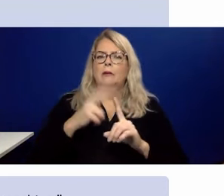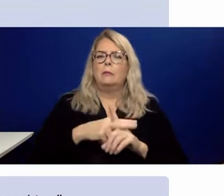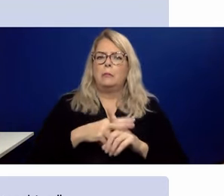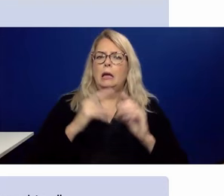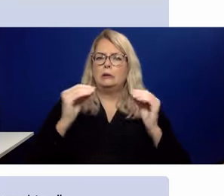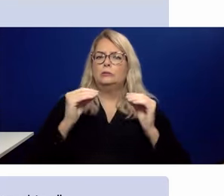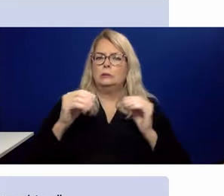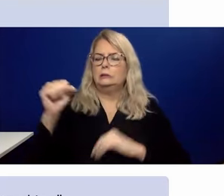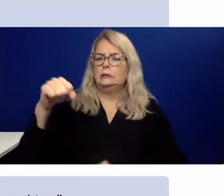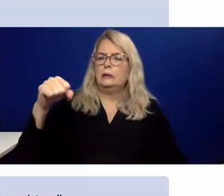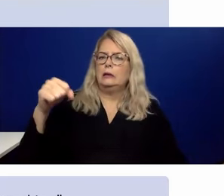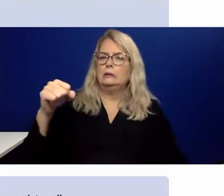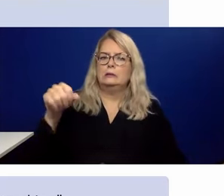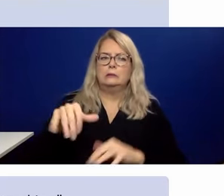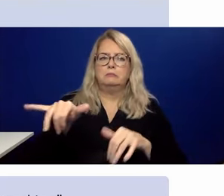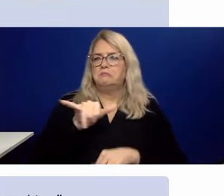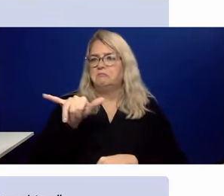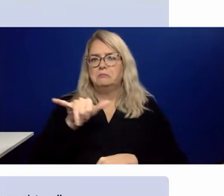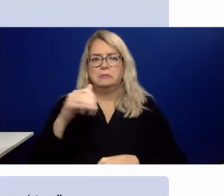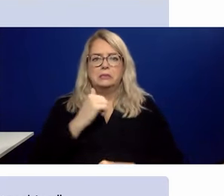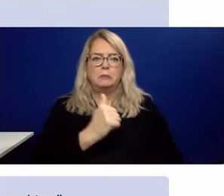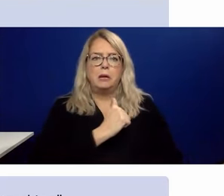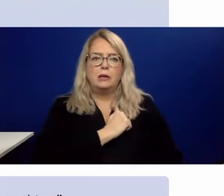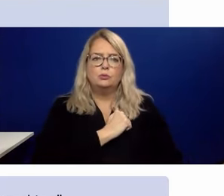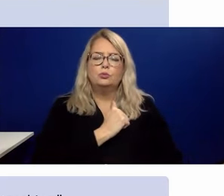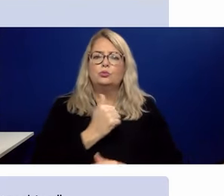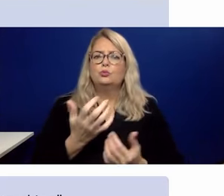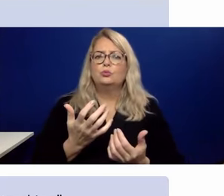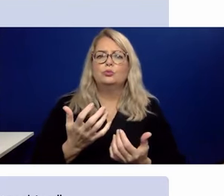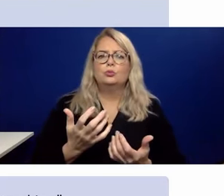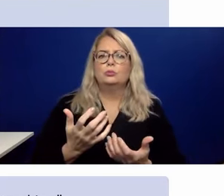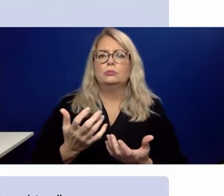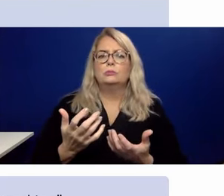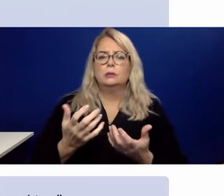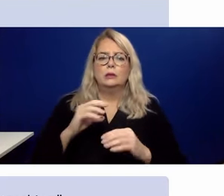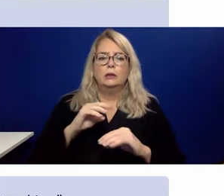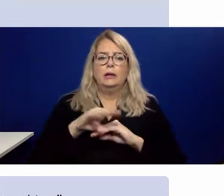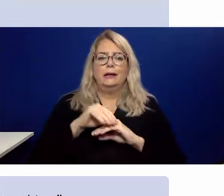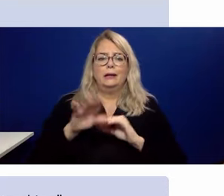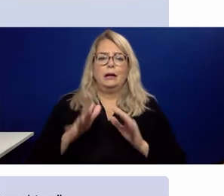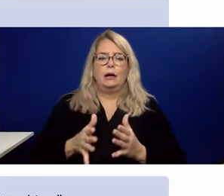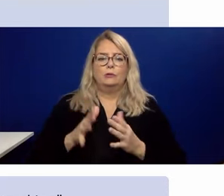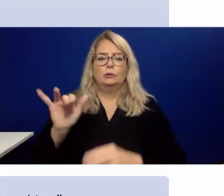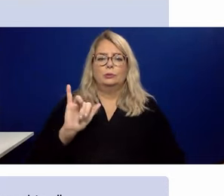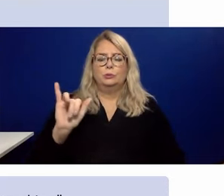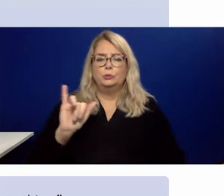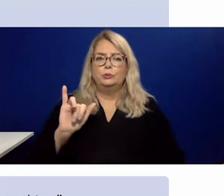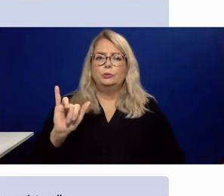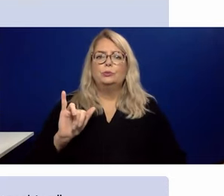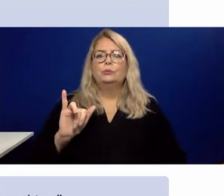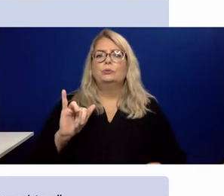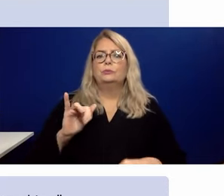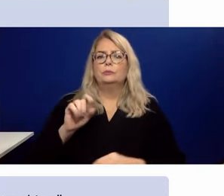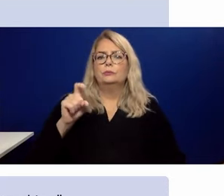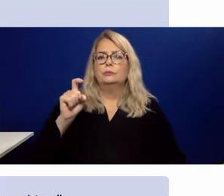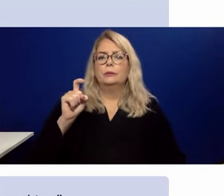these same attitudes as an instructor in the classroom, or I would imagine as a counselor too, as you're trying to help somebody out, you have to